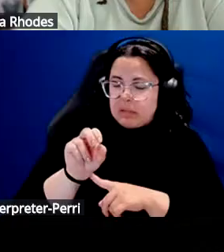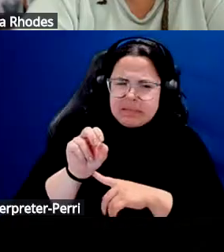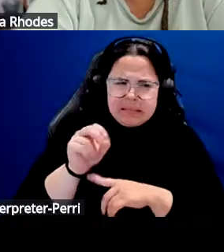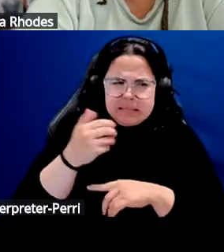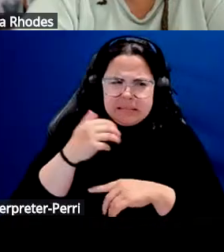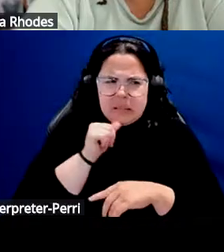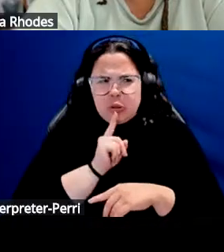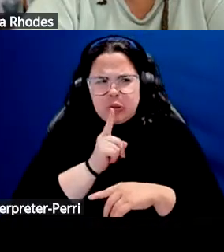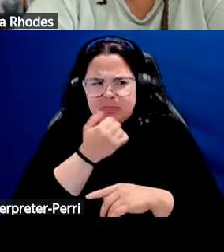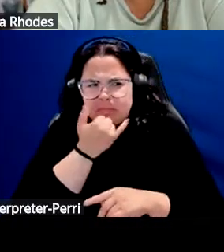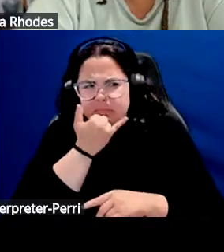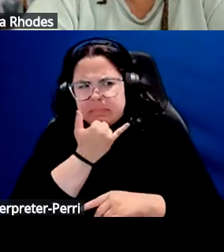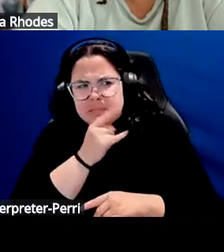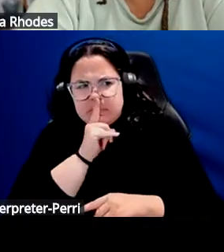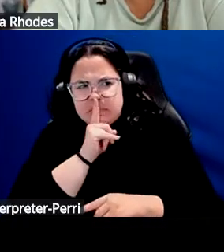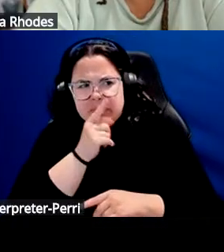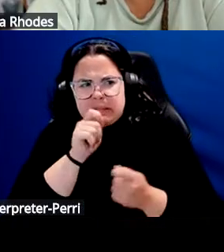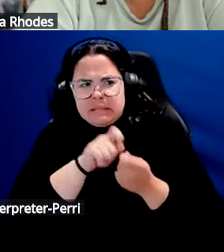day.